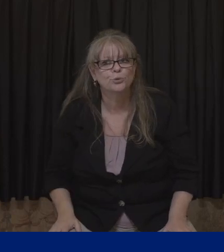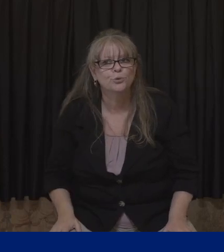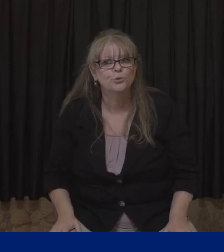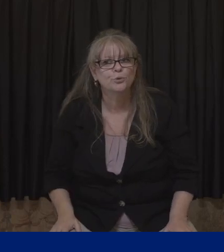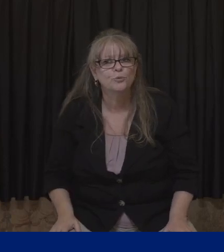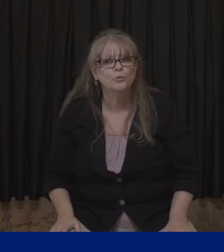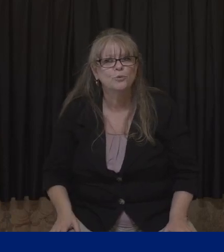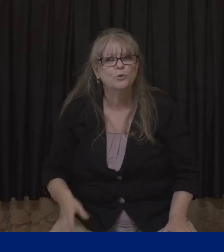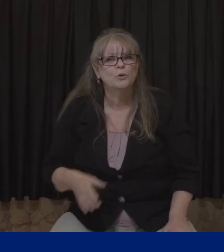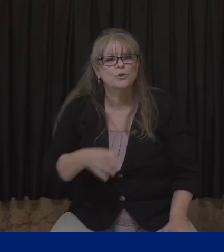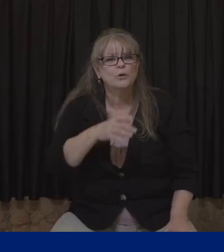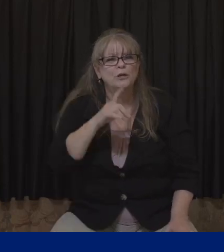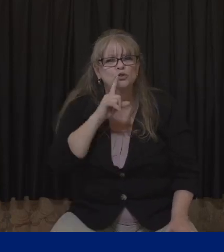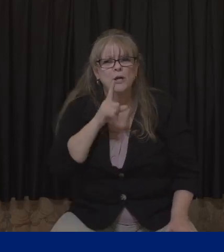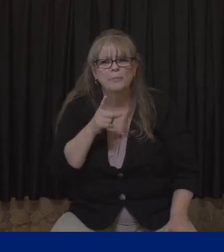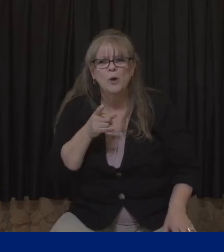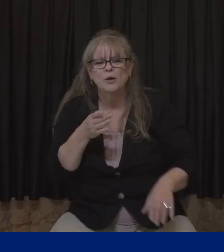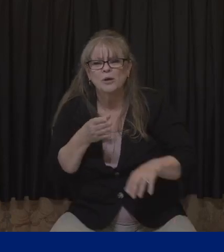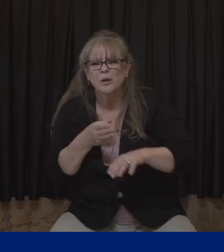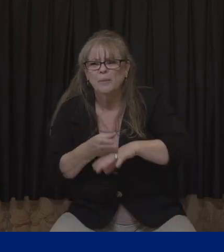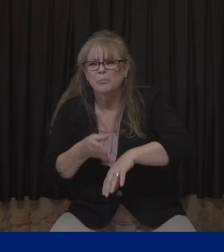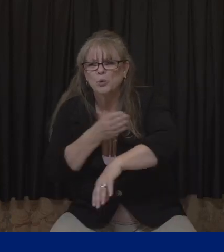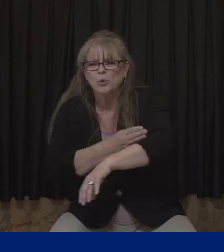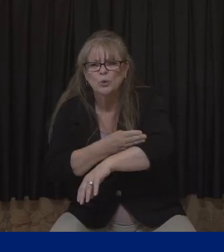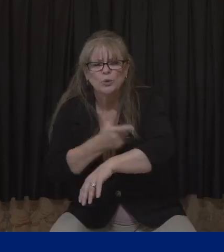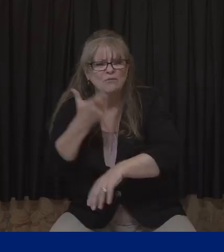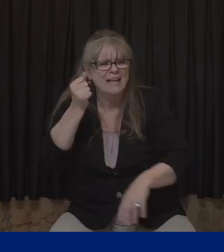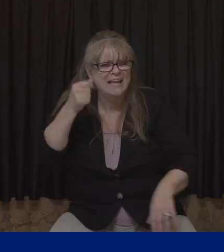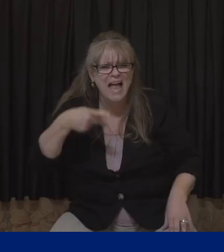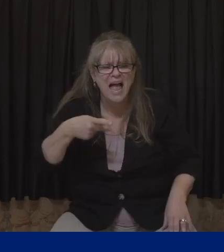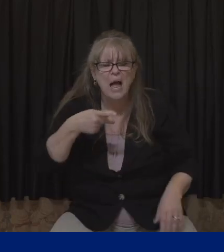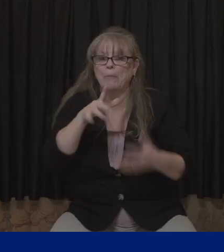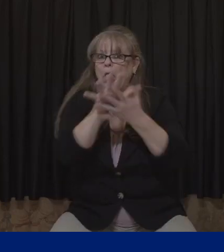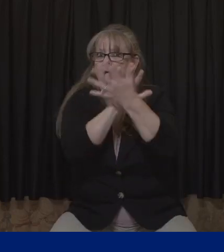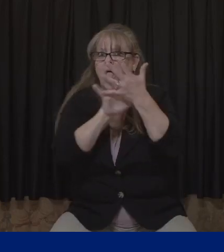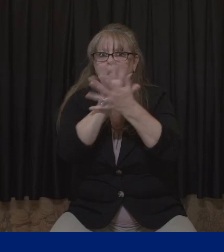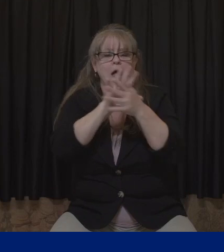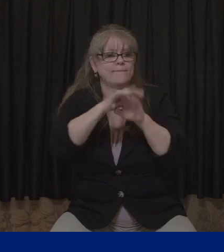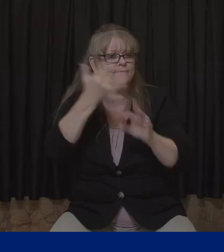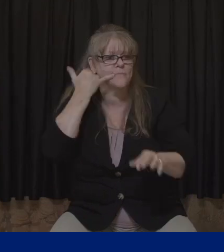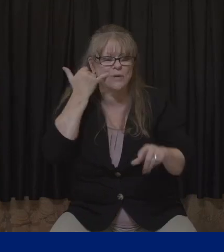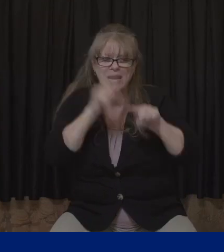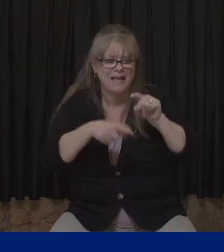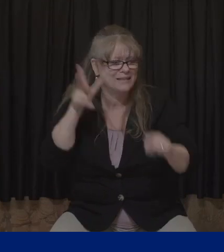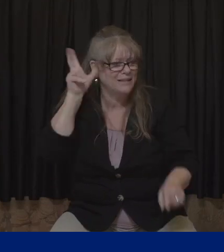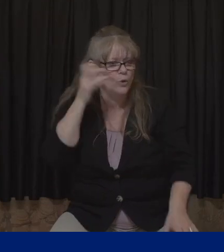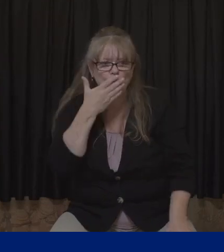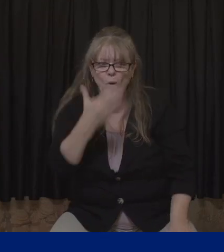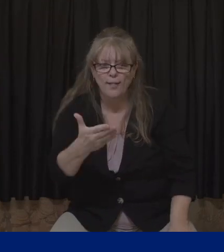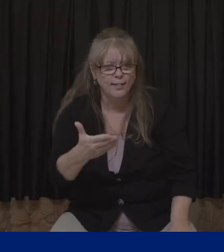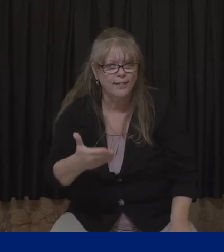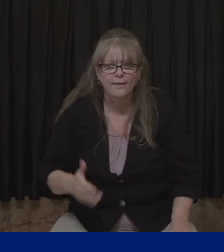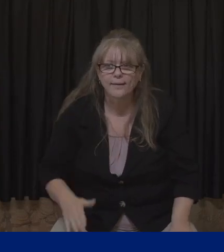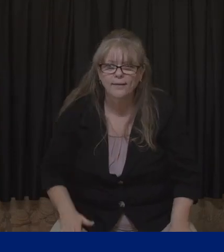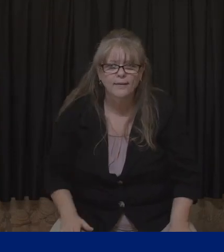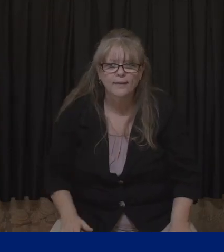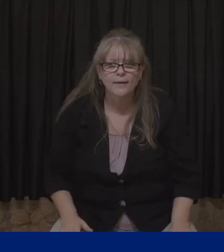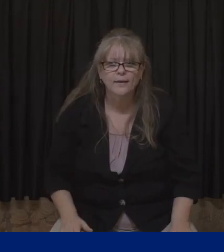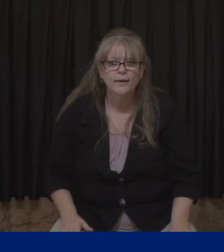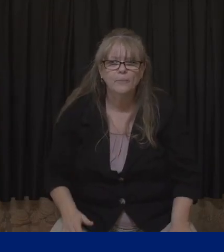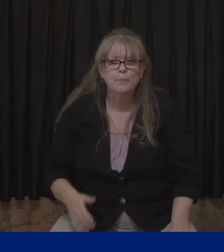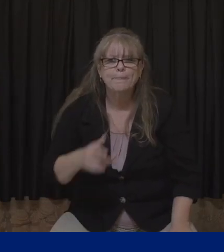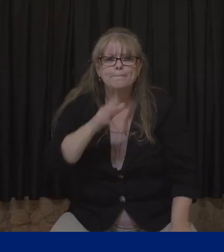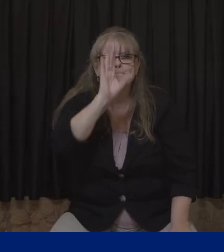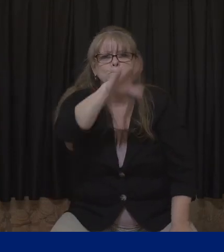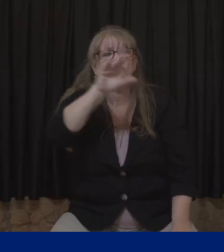still a gap? And number two, can you fill us in on today's White House conference call? There are reports that the president asked governors